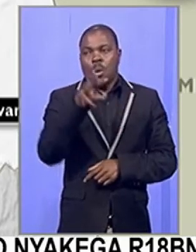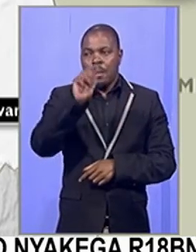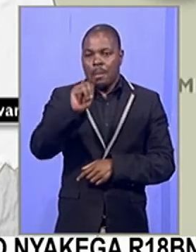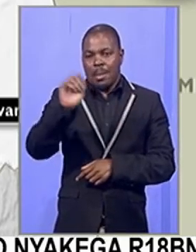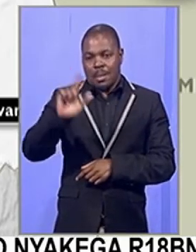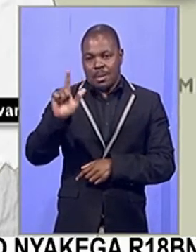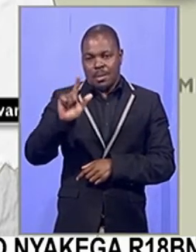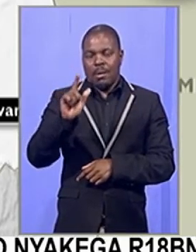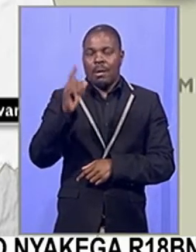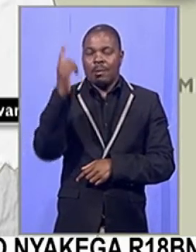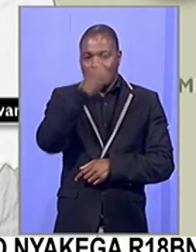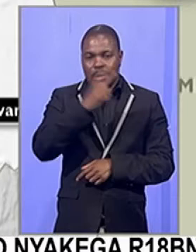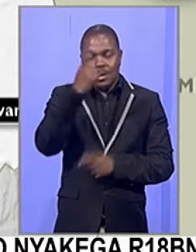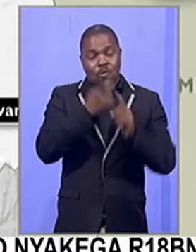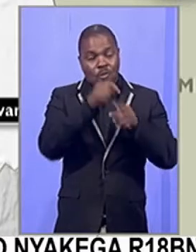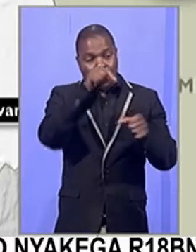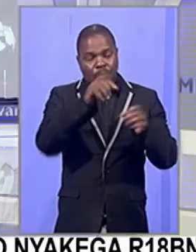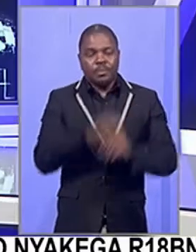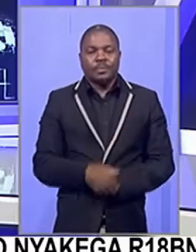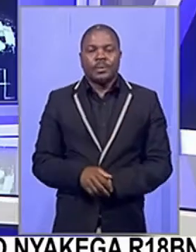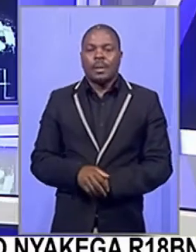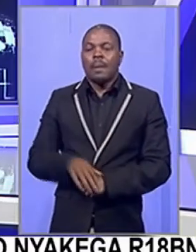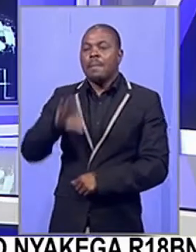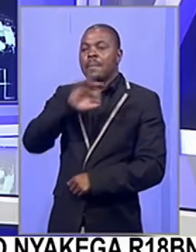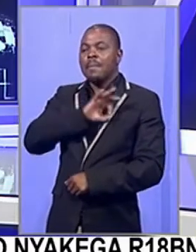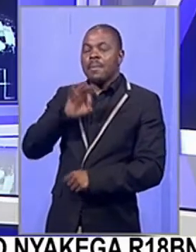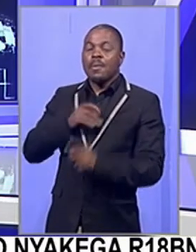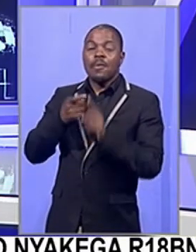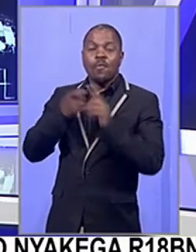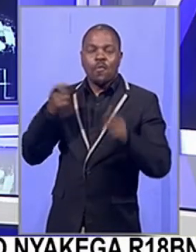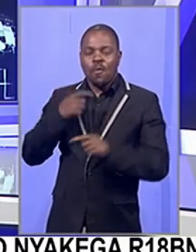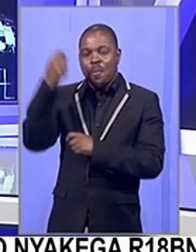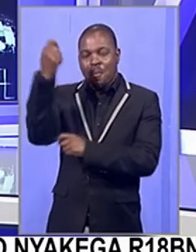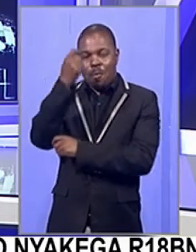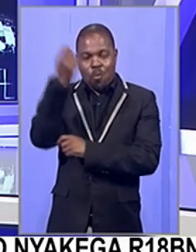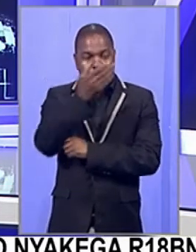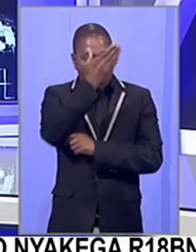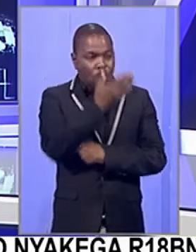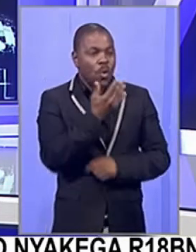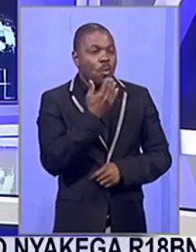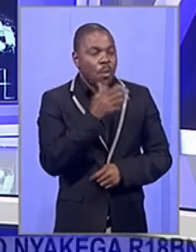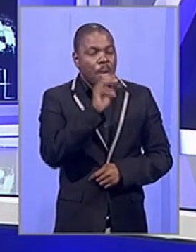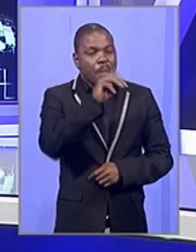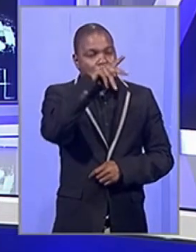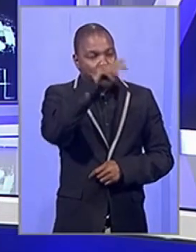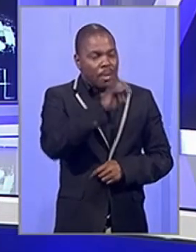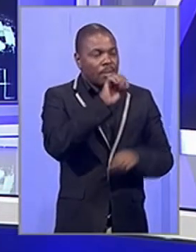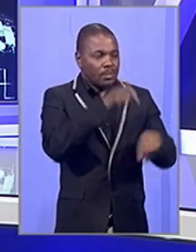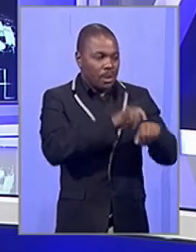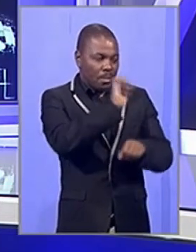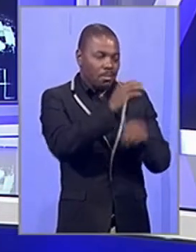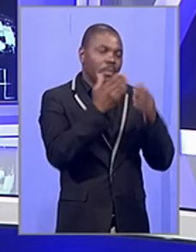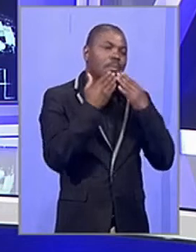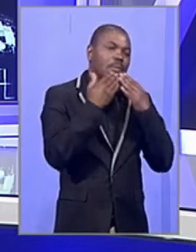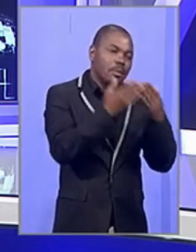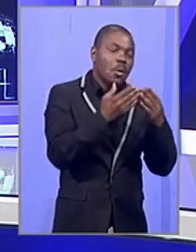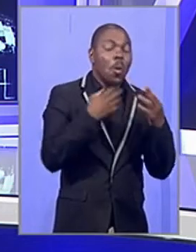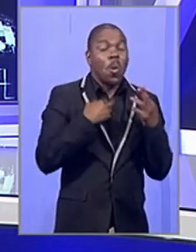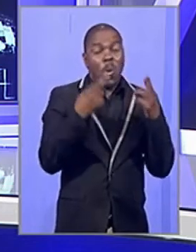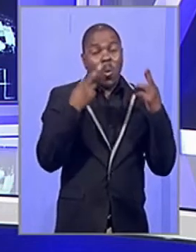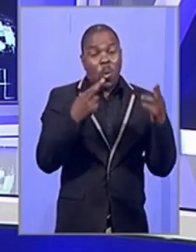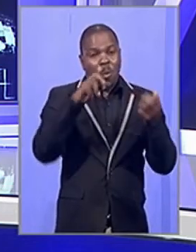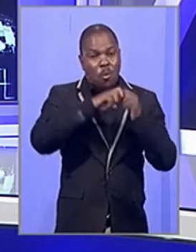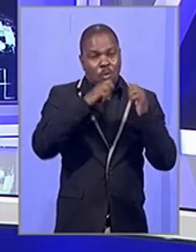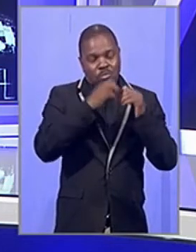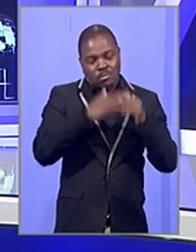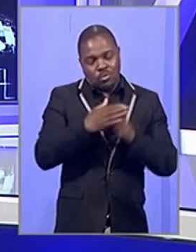of water per day. Meyara Petishi wa masepala wa Polokwane John Mpe re leboga nako ya lena a re tshepe gore bothata